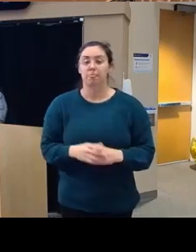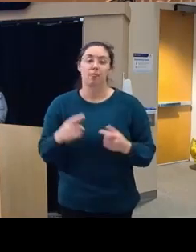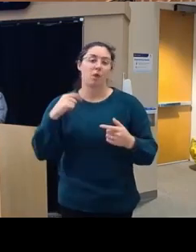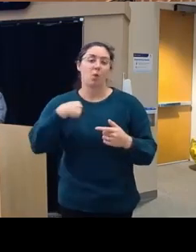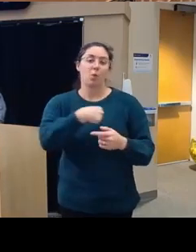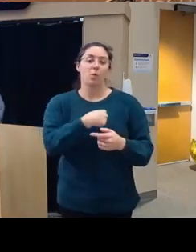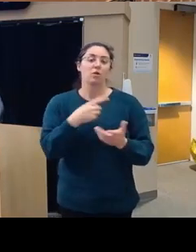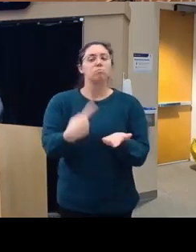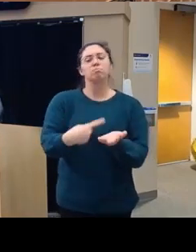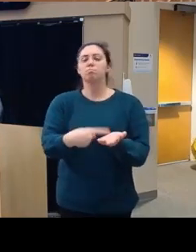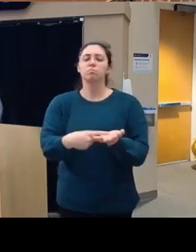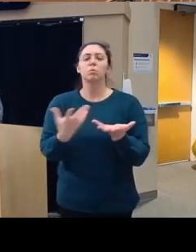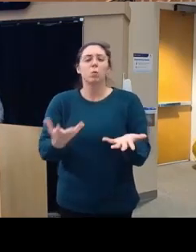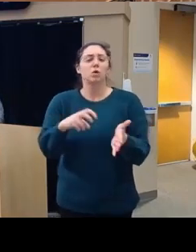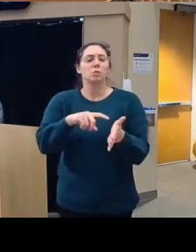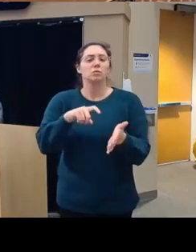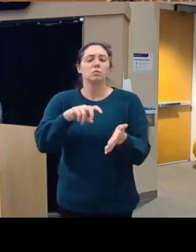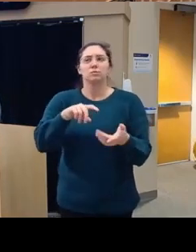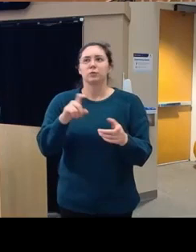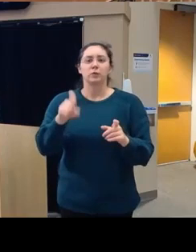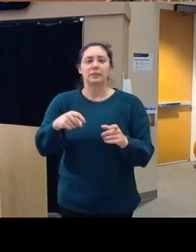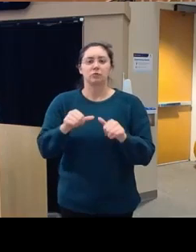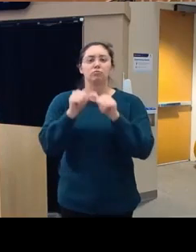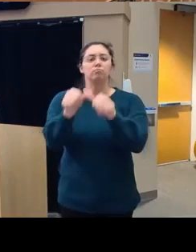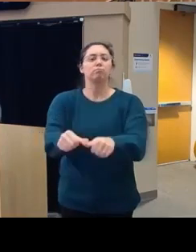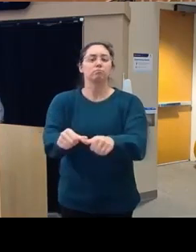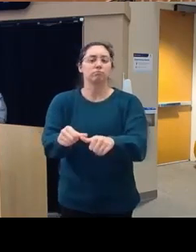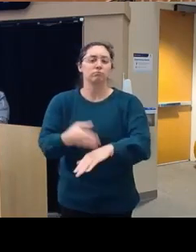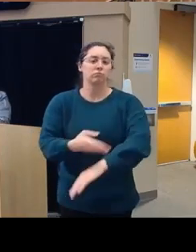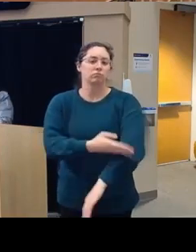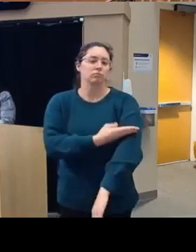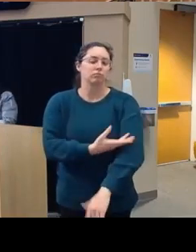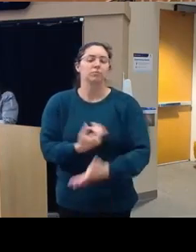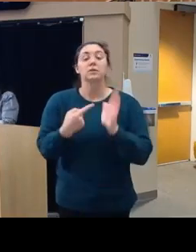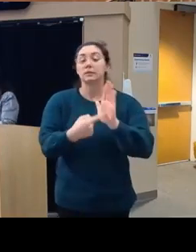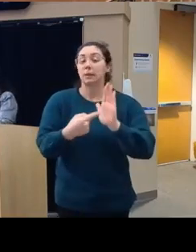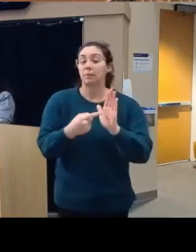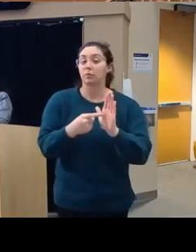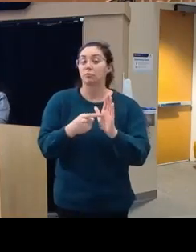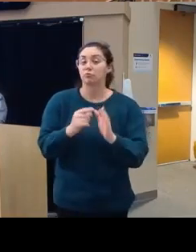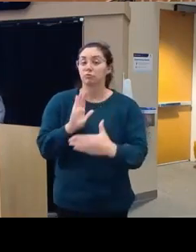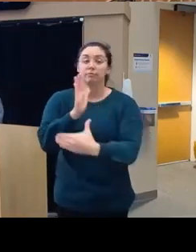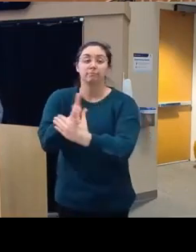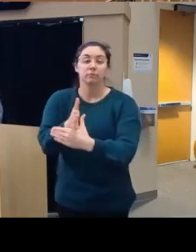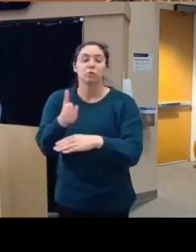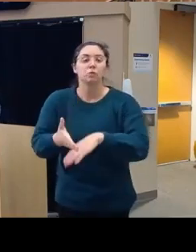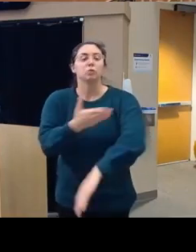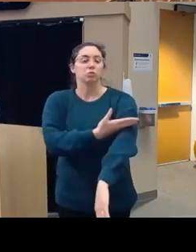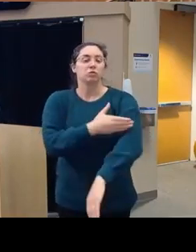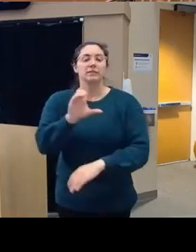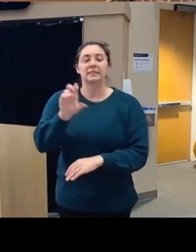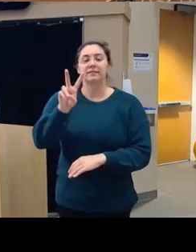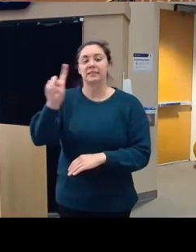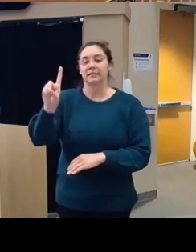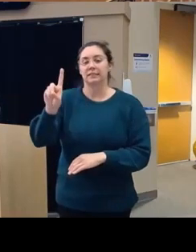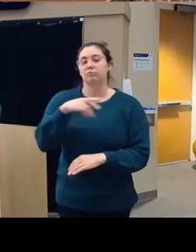can talk about, what do we need to do to move forward. So these are some examples of some interventions to improve cardiovascular or